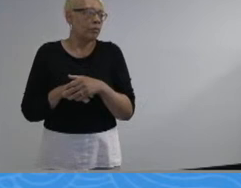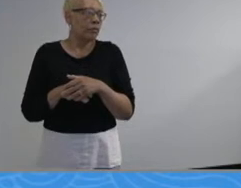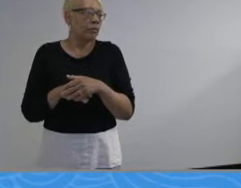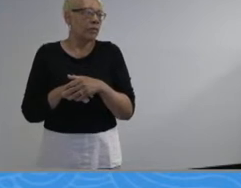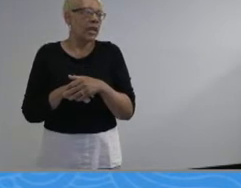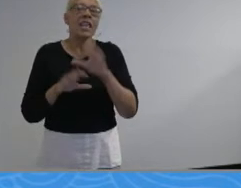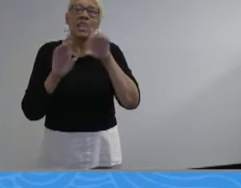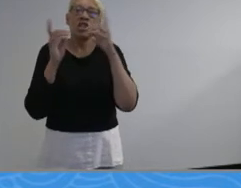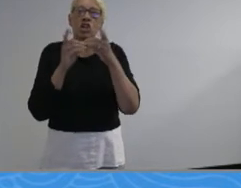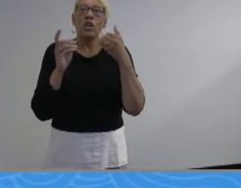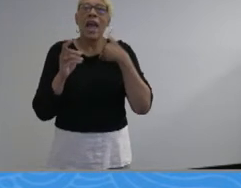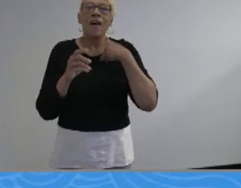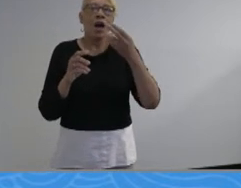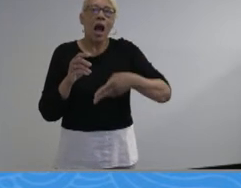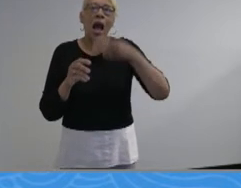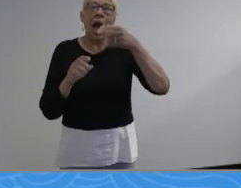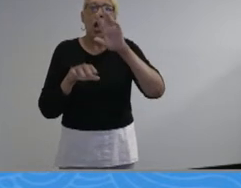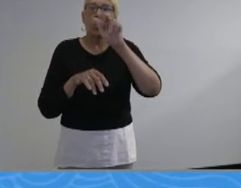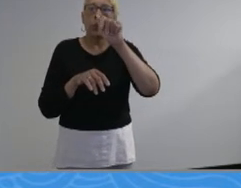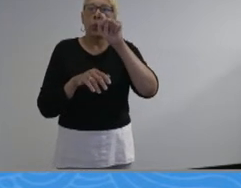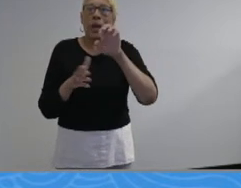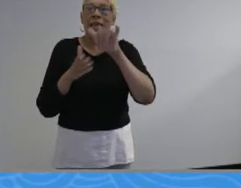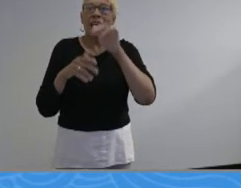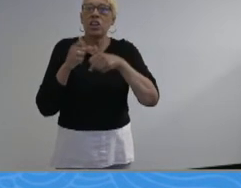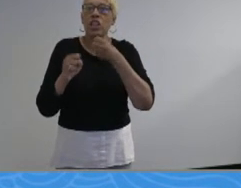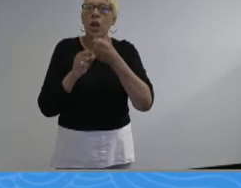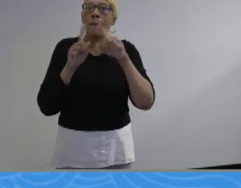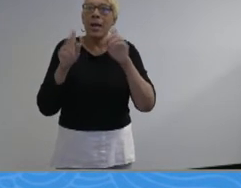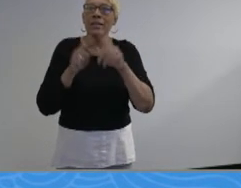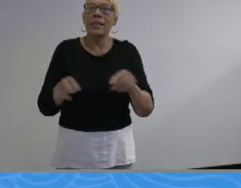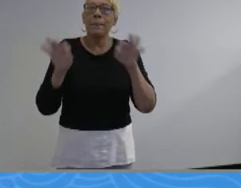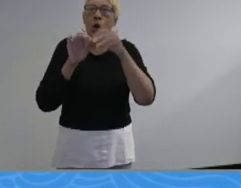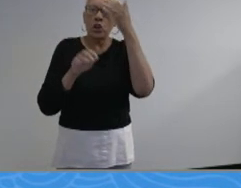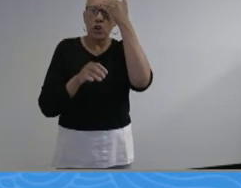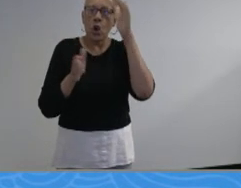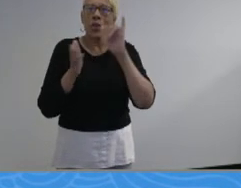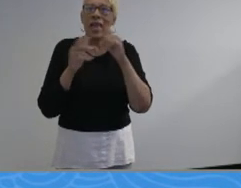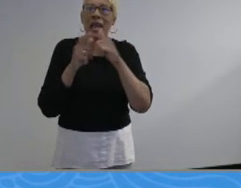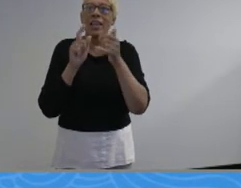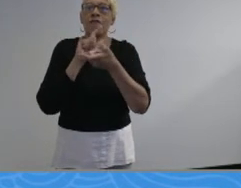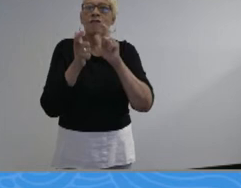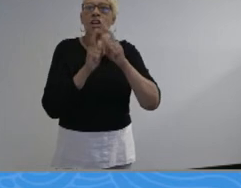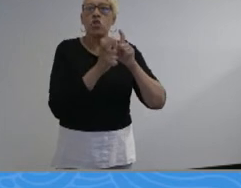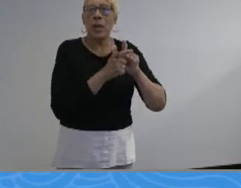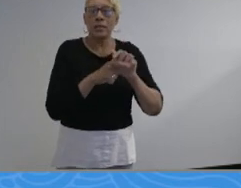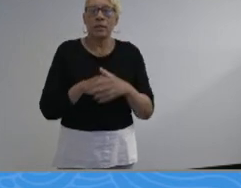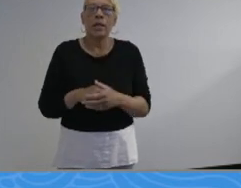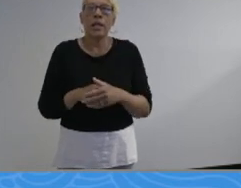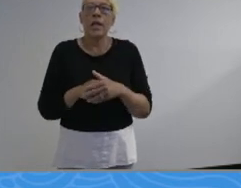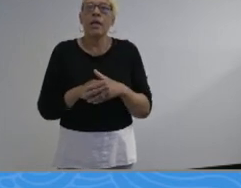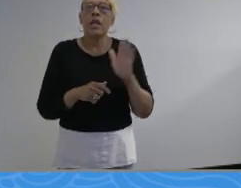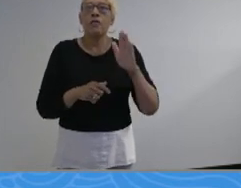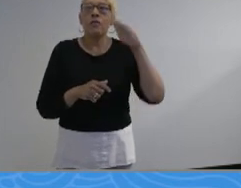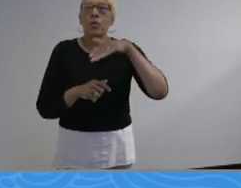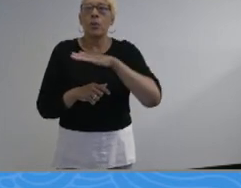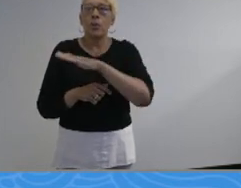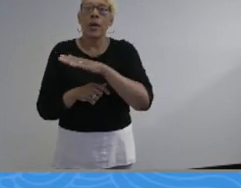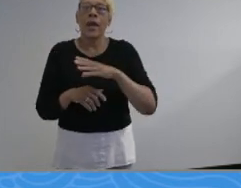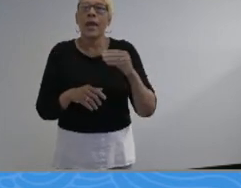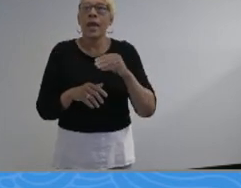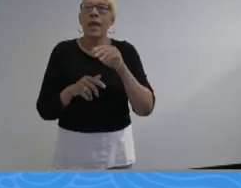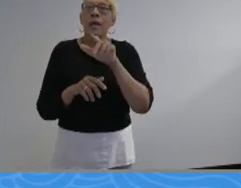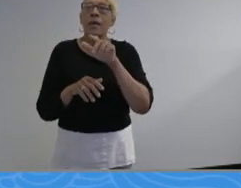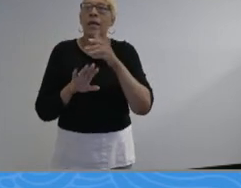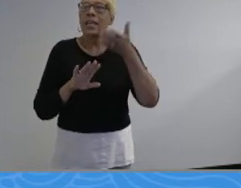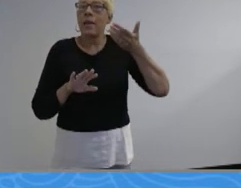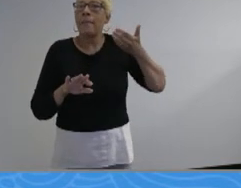year, it is important to note that these rates fluctuate depending on student cohorts. And in the past, the reclassification rates for Long